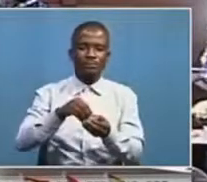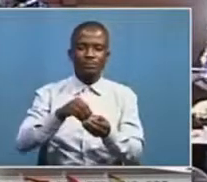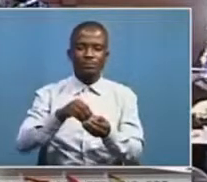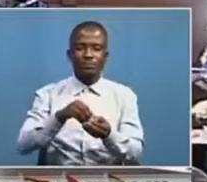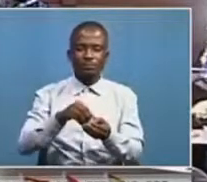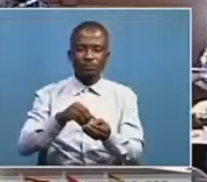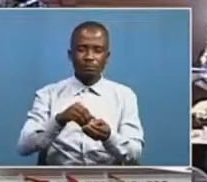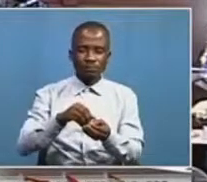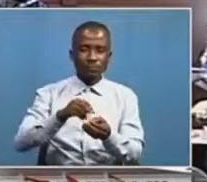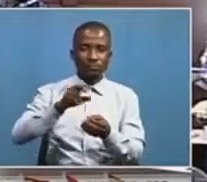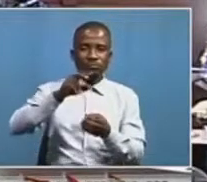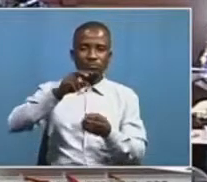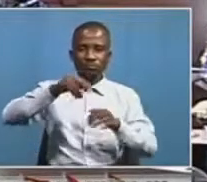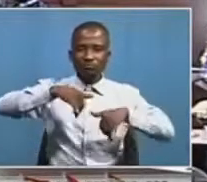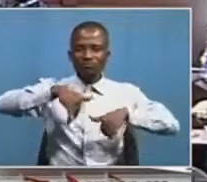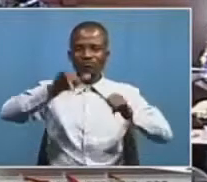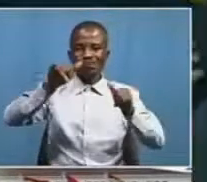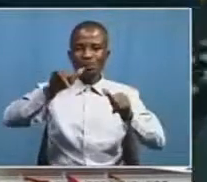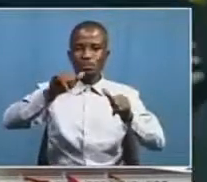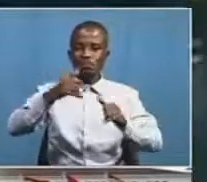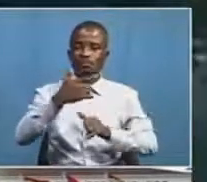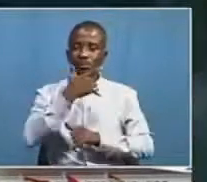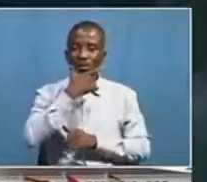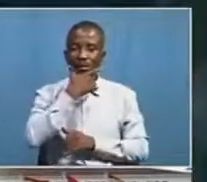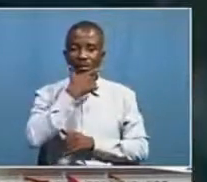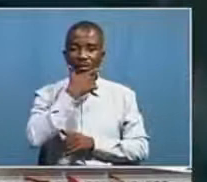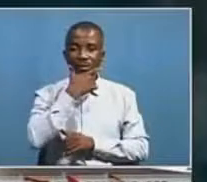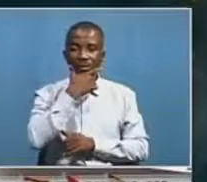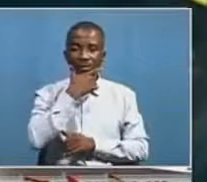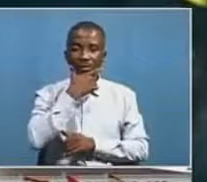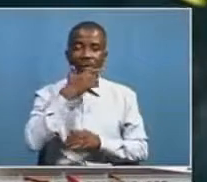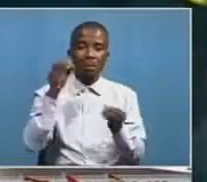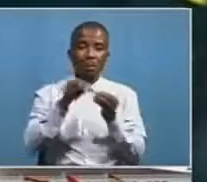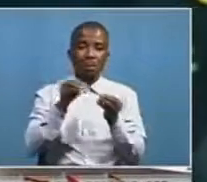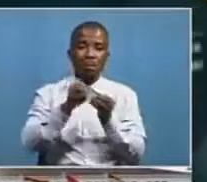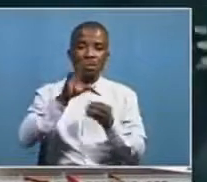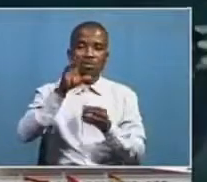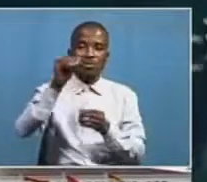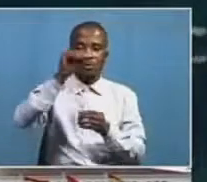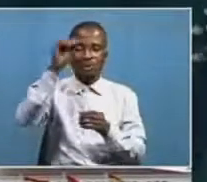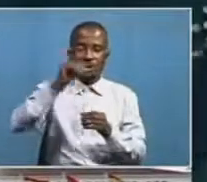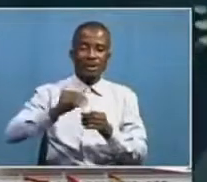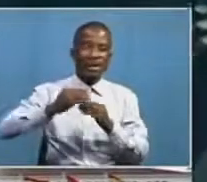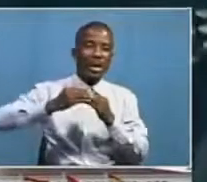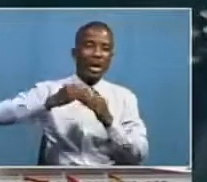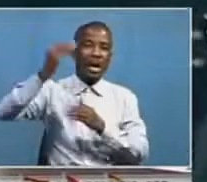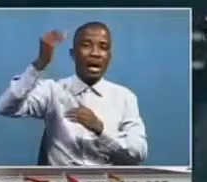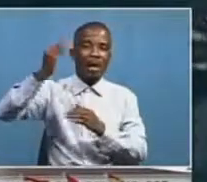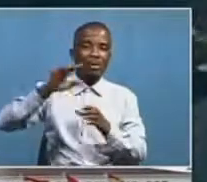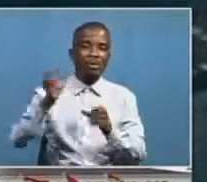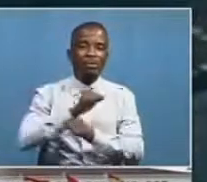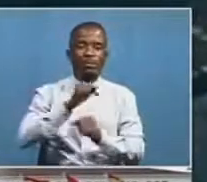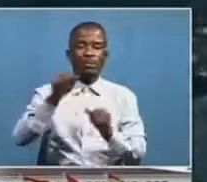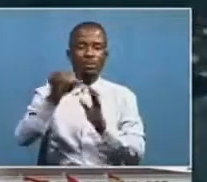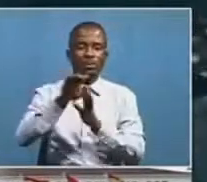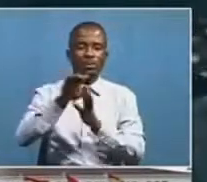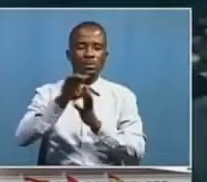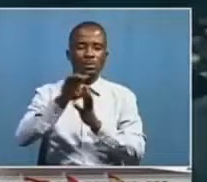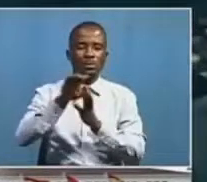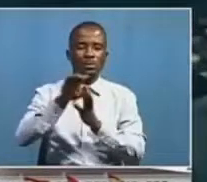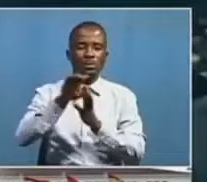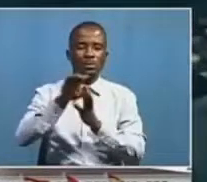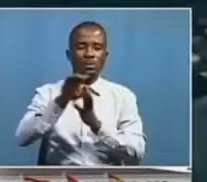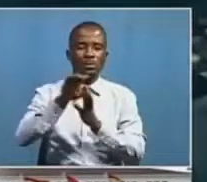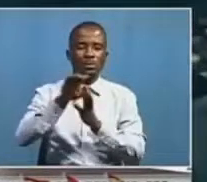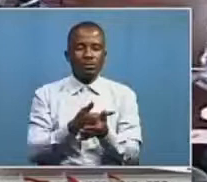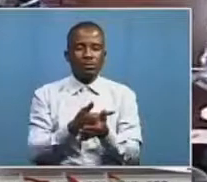the second respondent nonetheless made the more than 50% threshold required under Clause